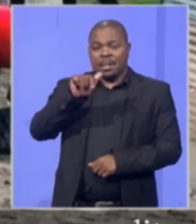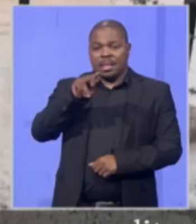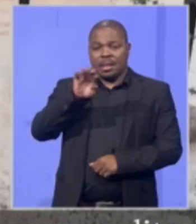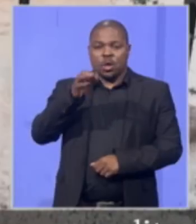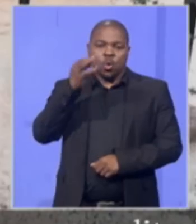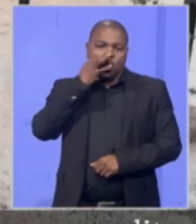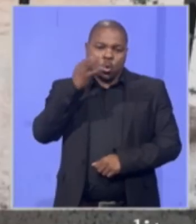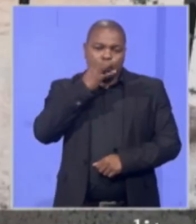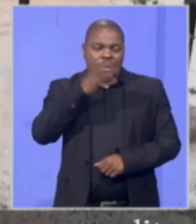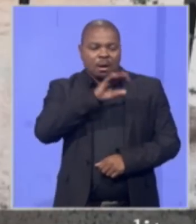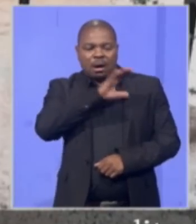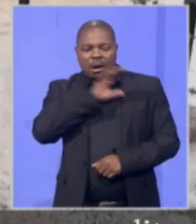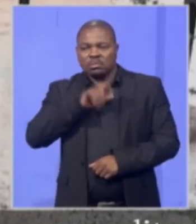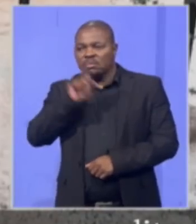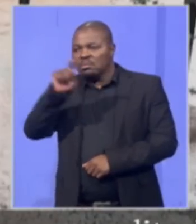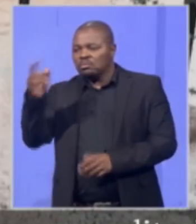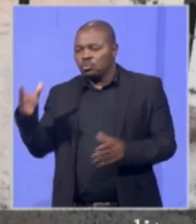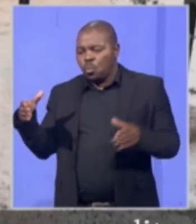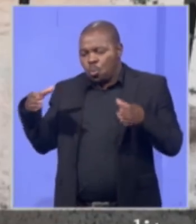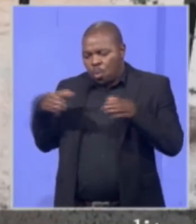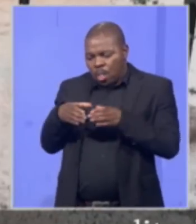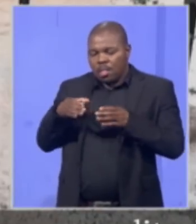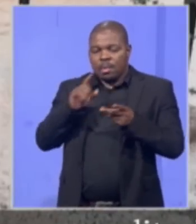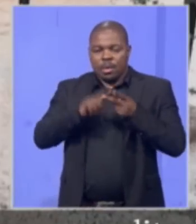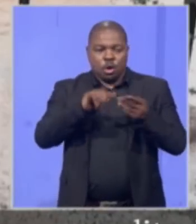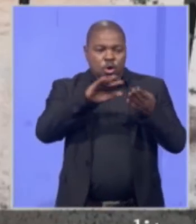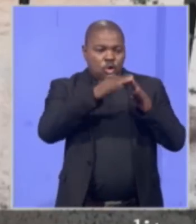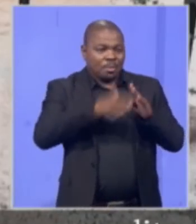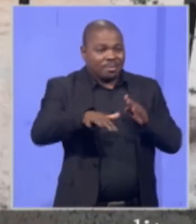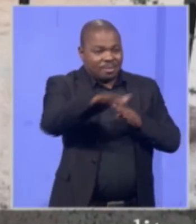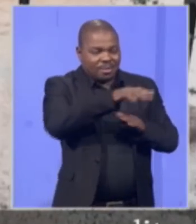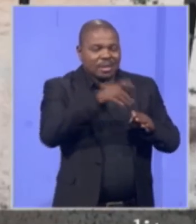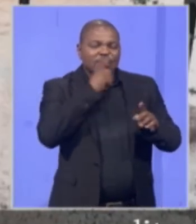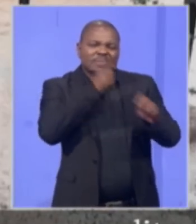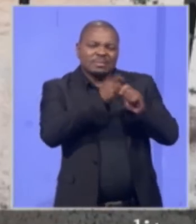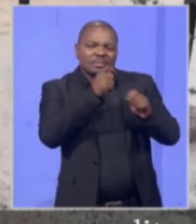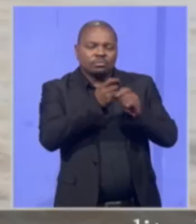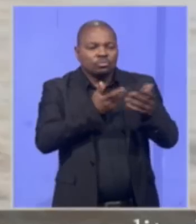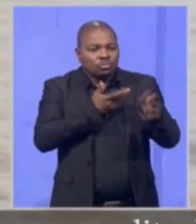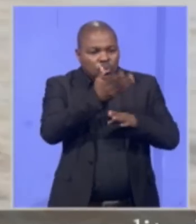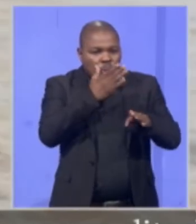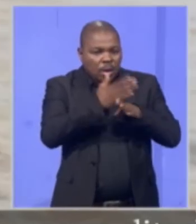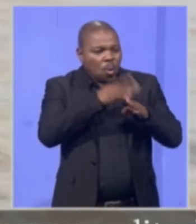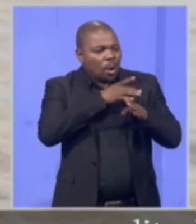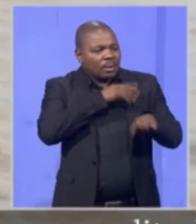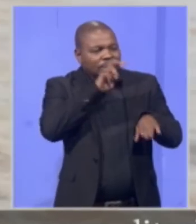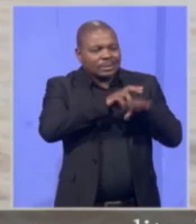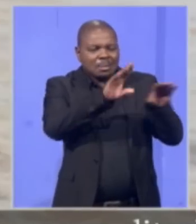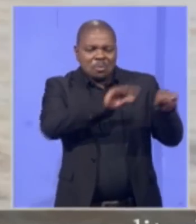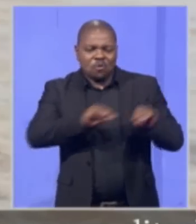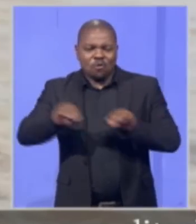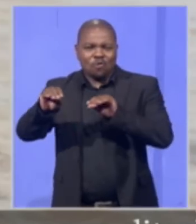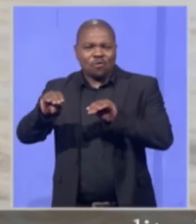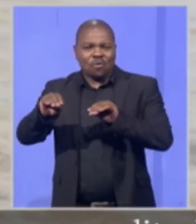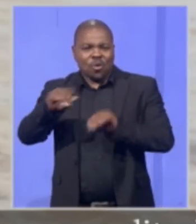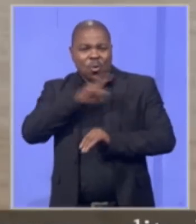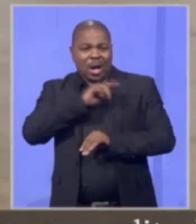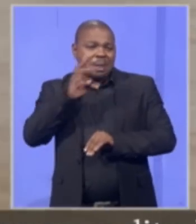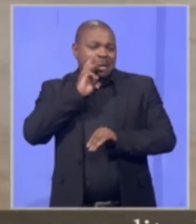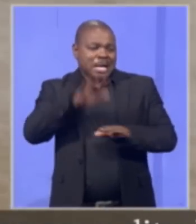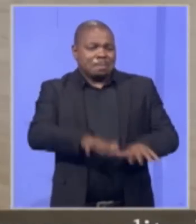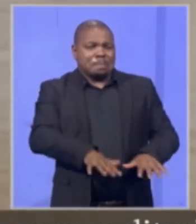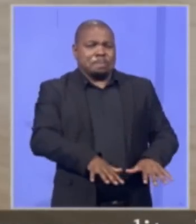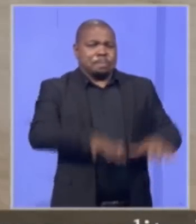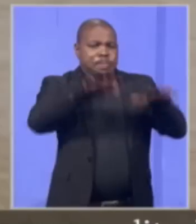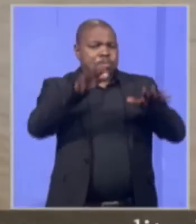le lekoko la makanselara ba ikamagantse le baagi ba lefelo la baipei bao ba batlang bonno morago ga go tlhaselwa ke